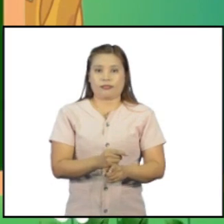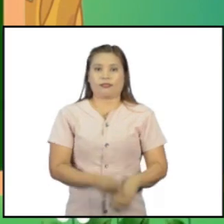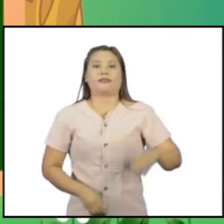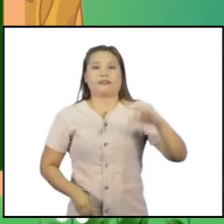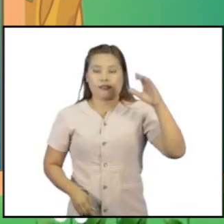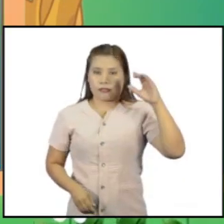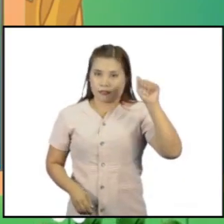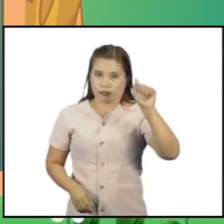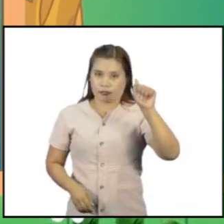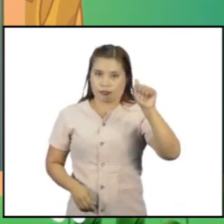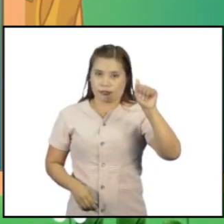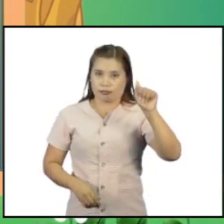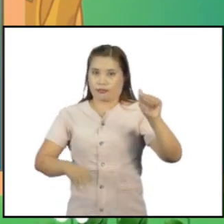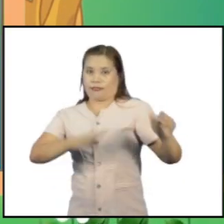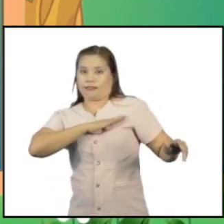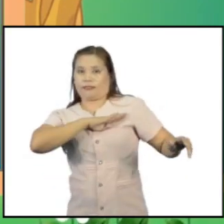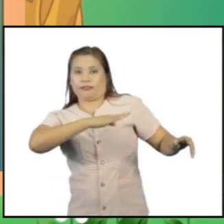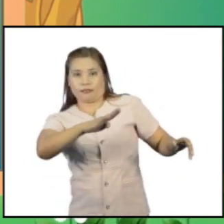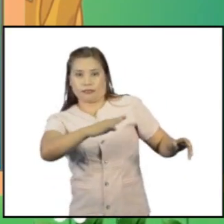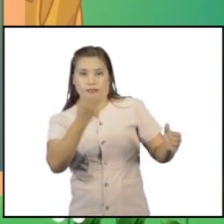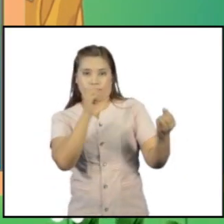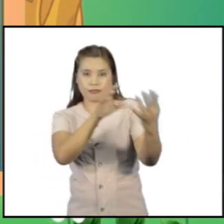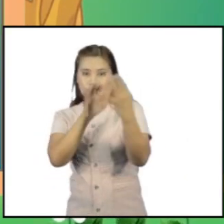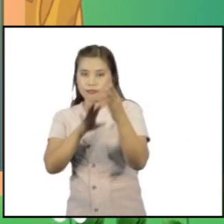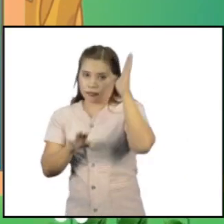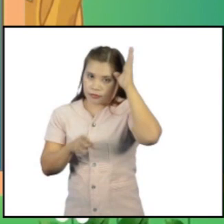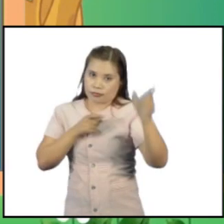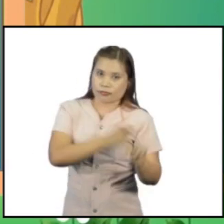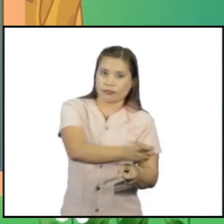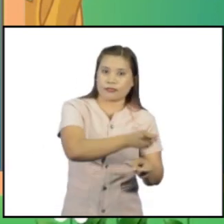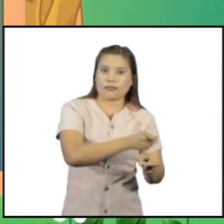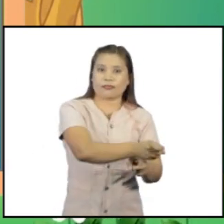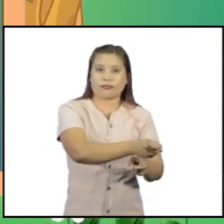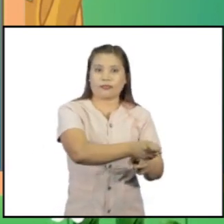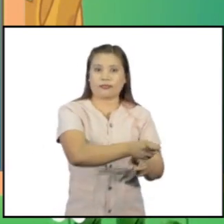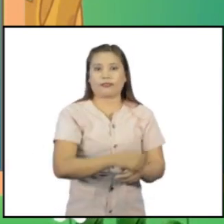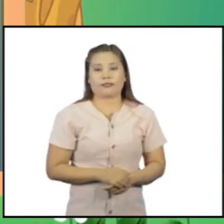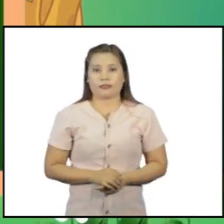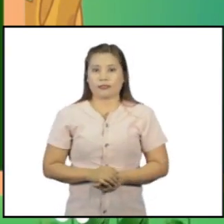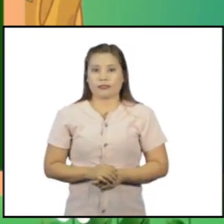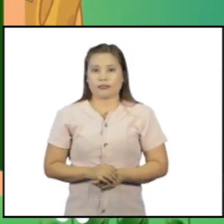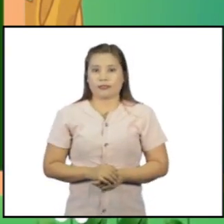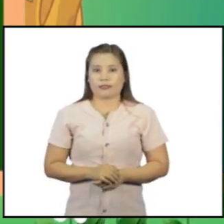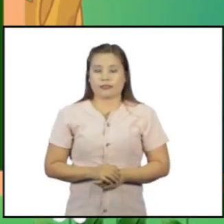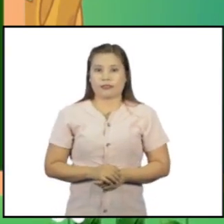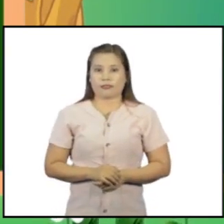is letter A. He bravely faced Benny the bully.